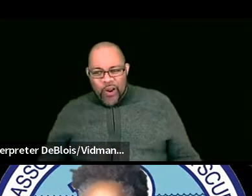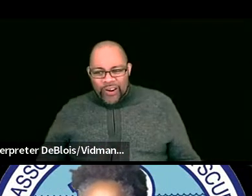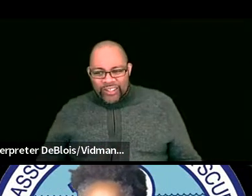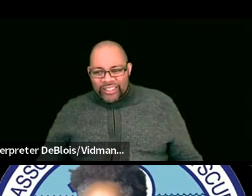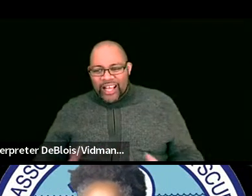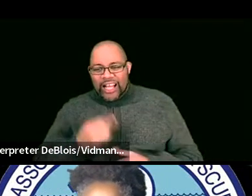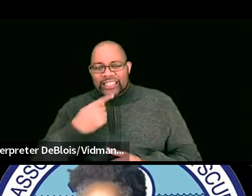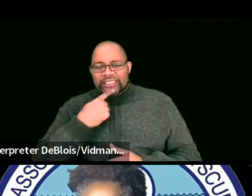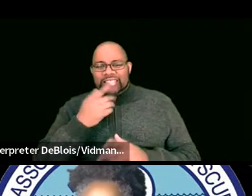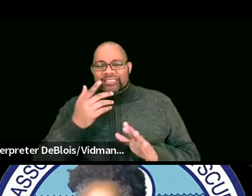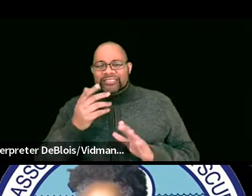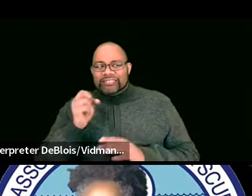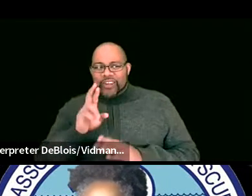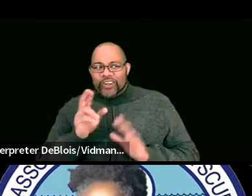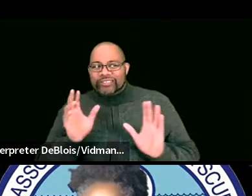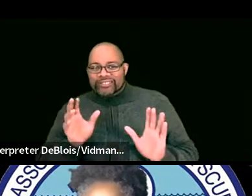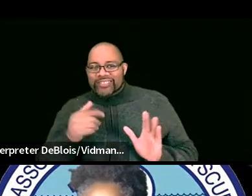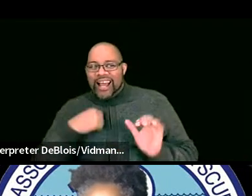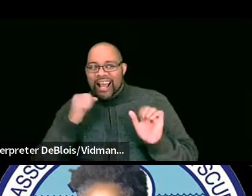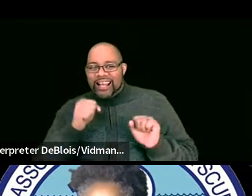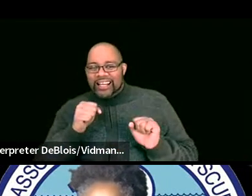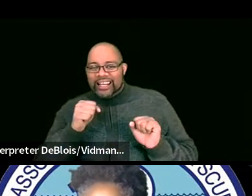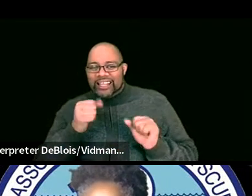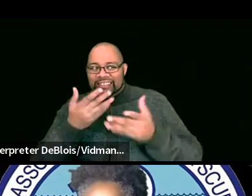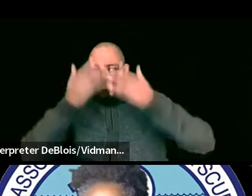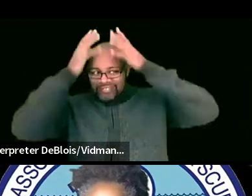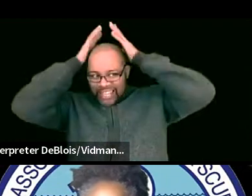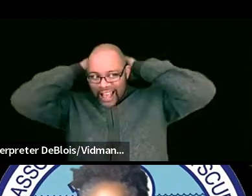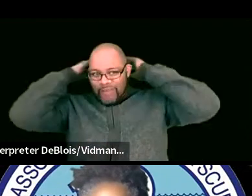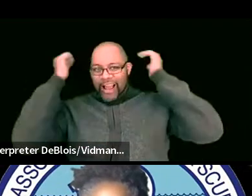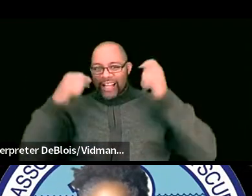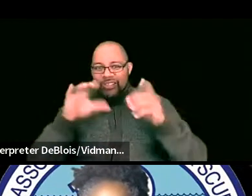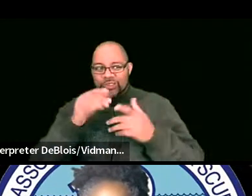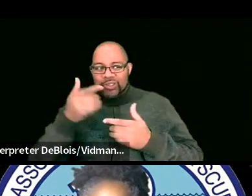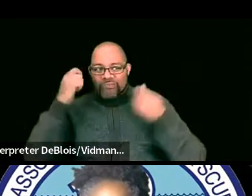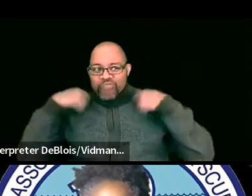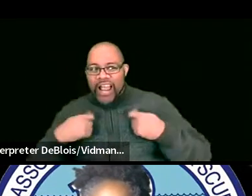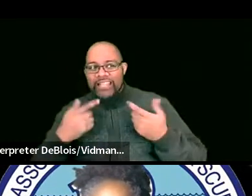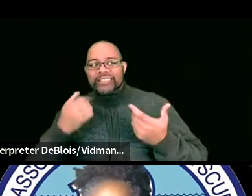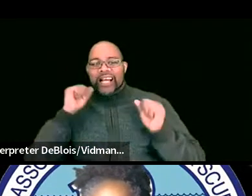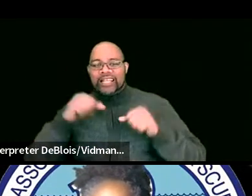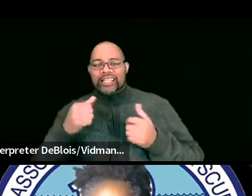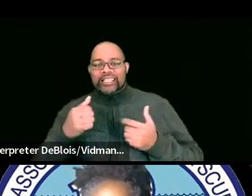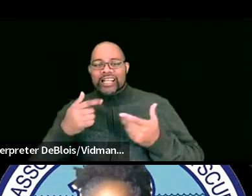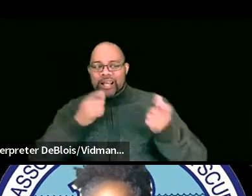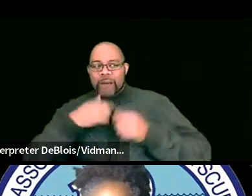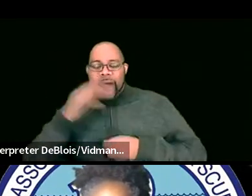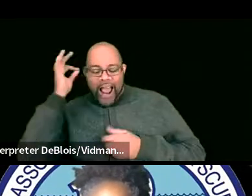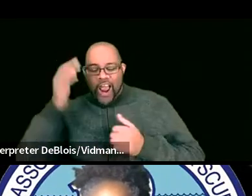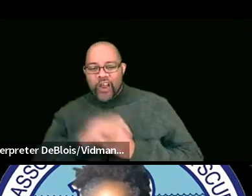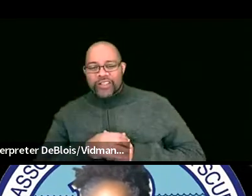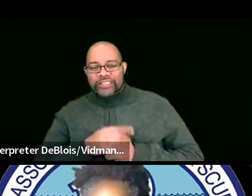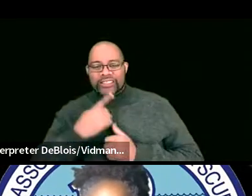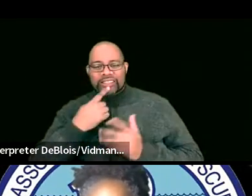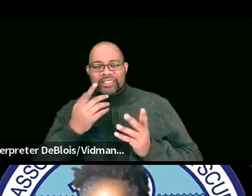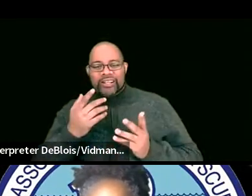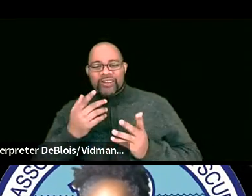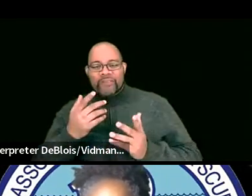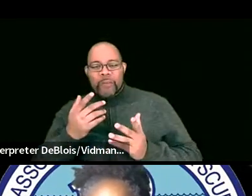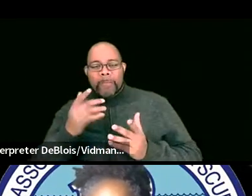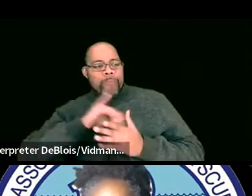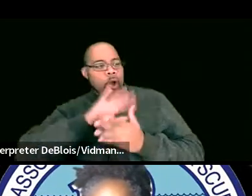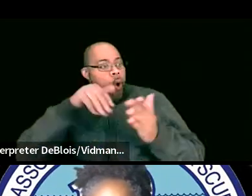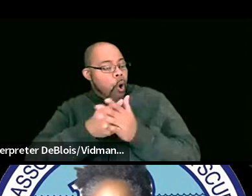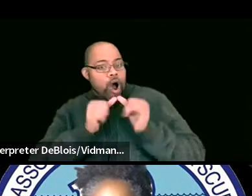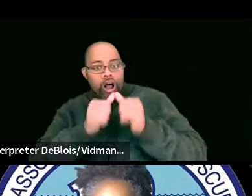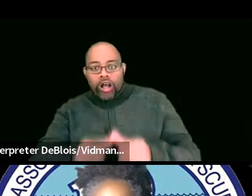And I was just like, sir, I can slick my hair back. I can do low braids. I can handle my hair. But he just like the